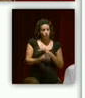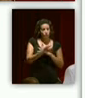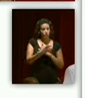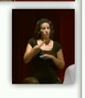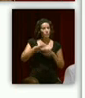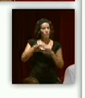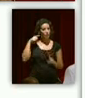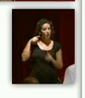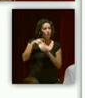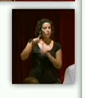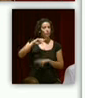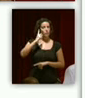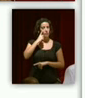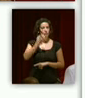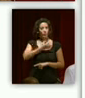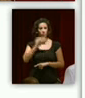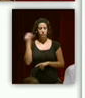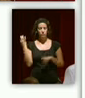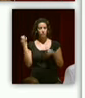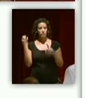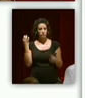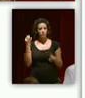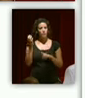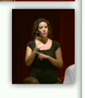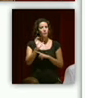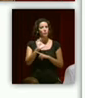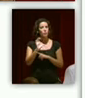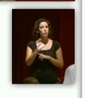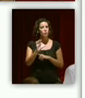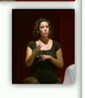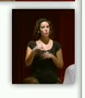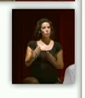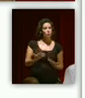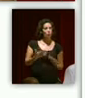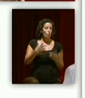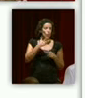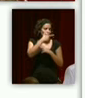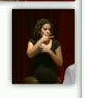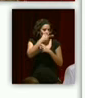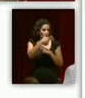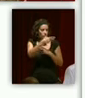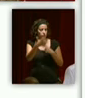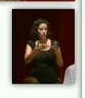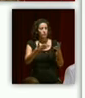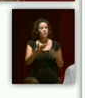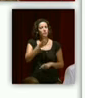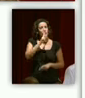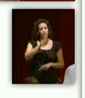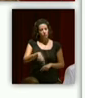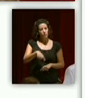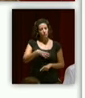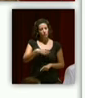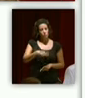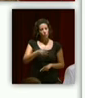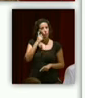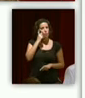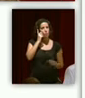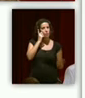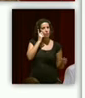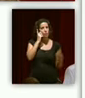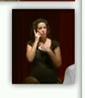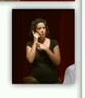speed was also very important. So I need to have a file that clearly identifies the movie that I'm playing, and also at the same time it